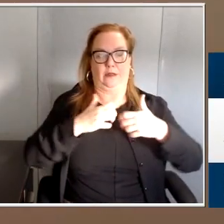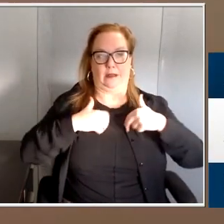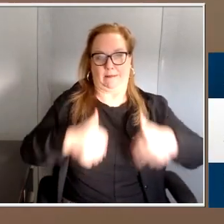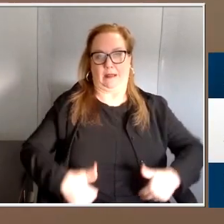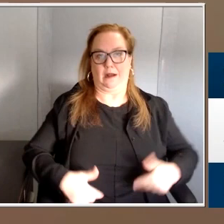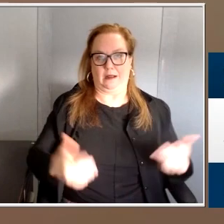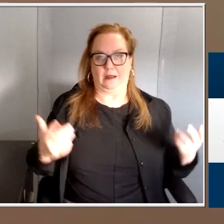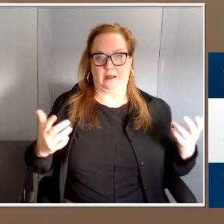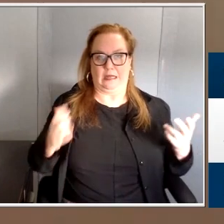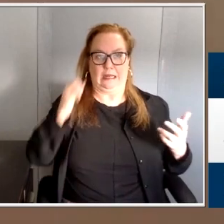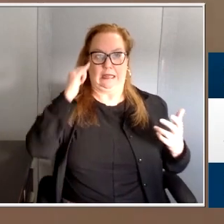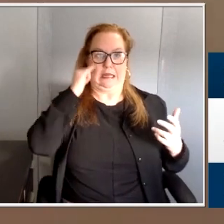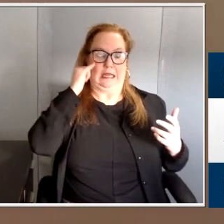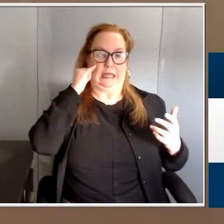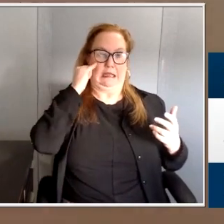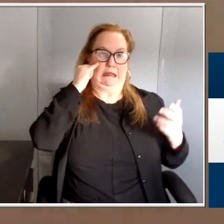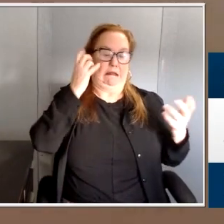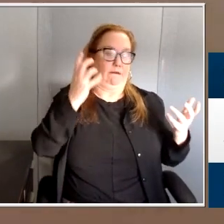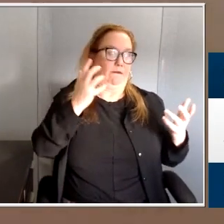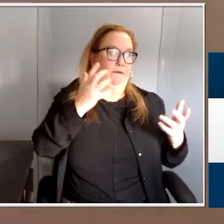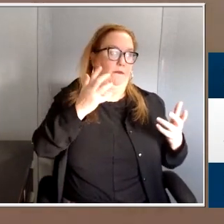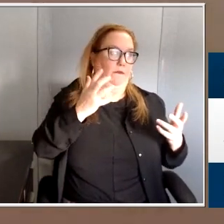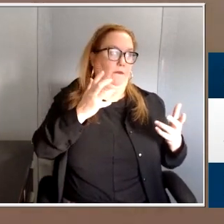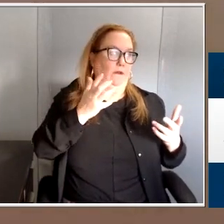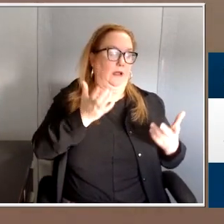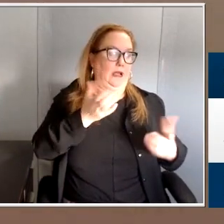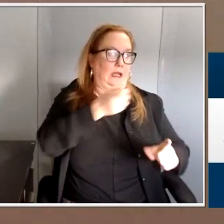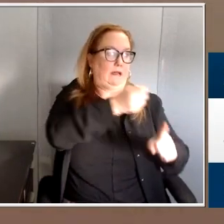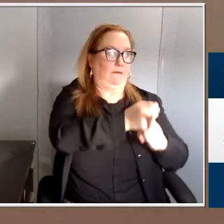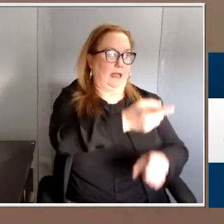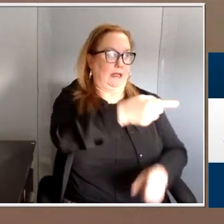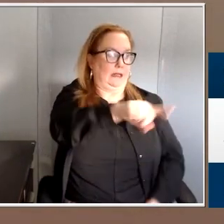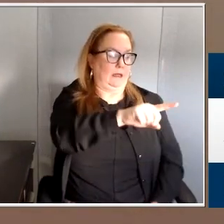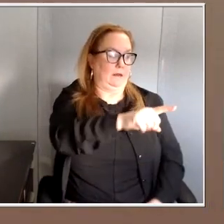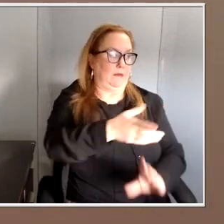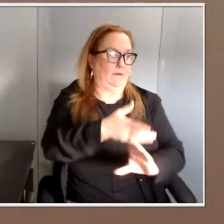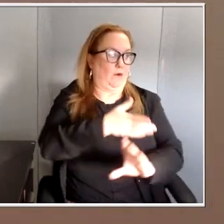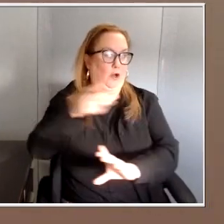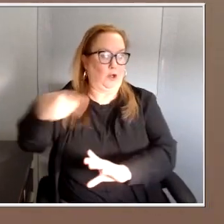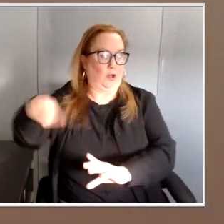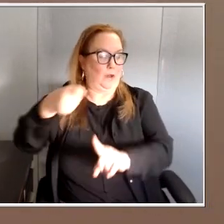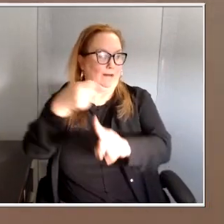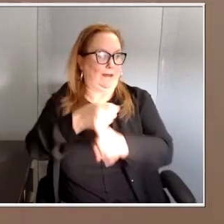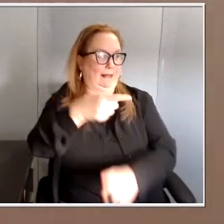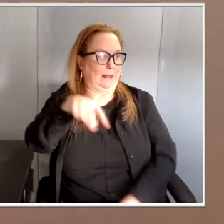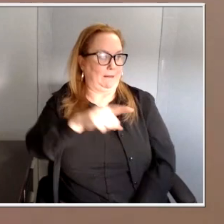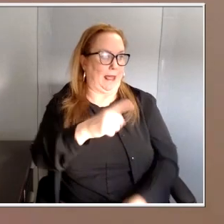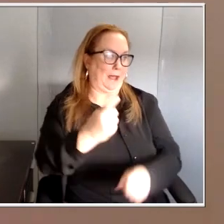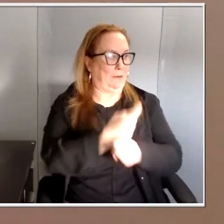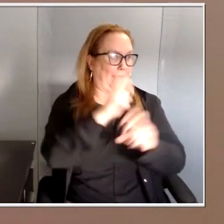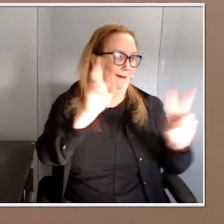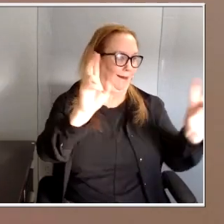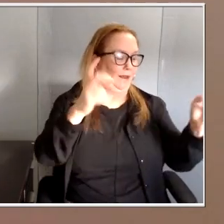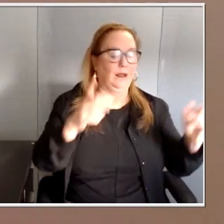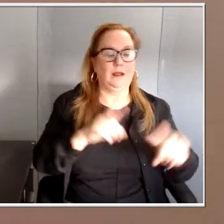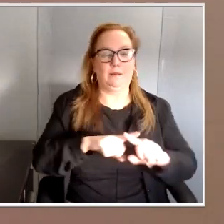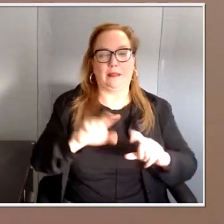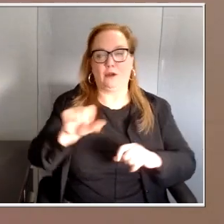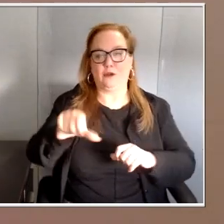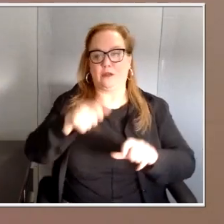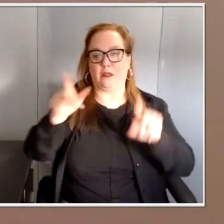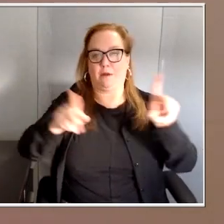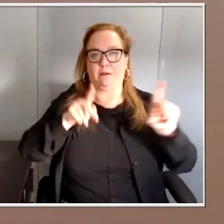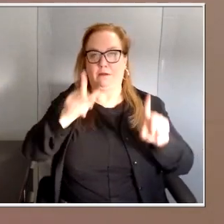So if I get to somebody and infect them before you do, I win, type thing. But no, there's other populations that we're